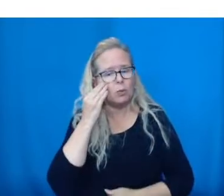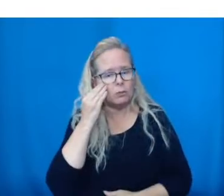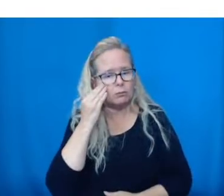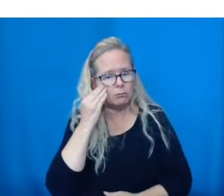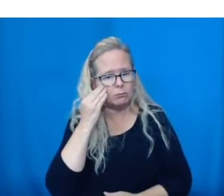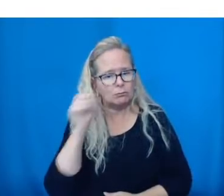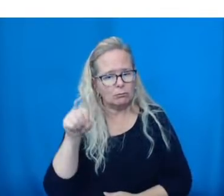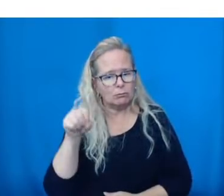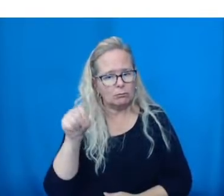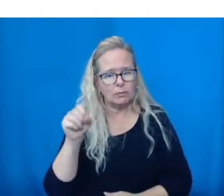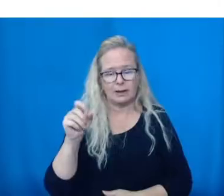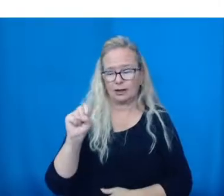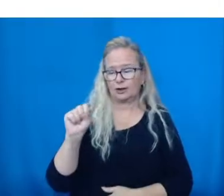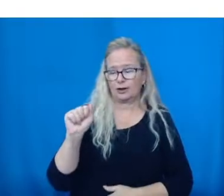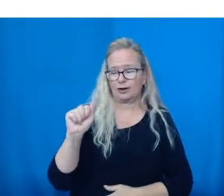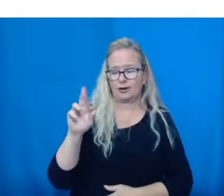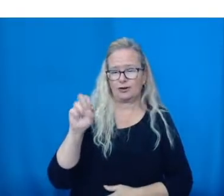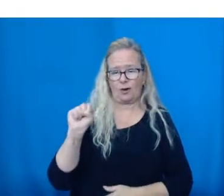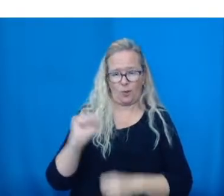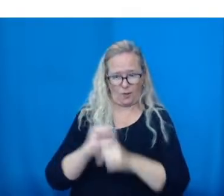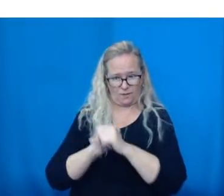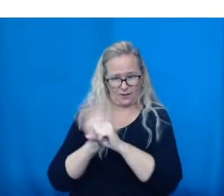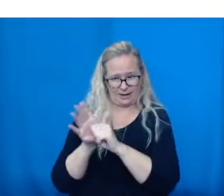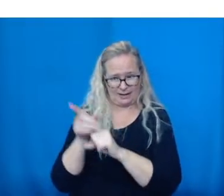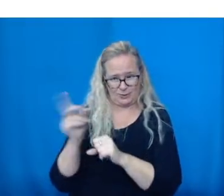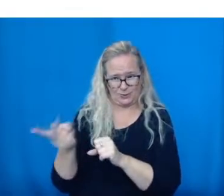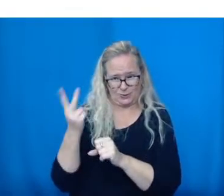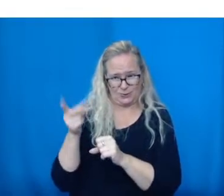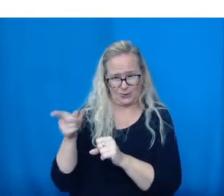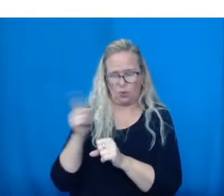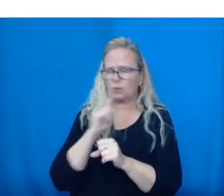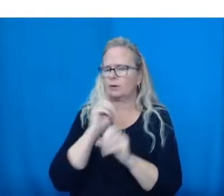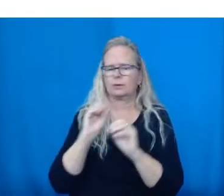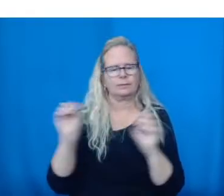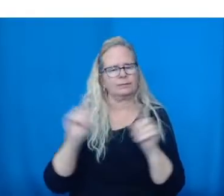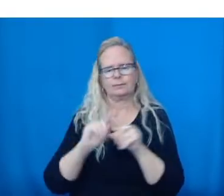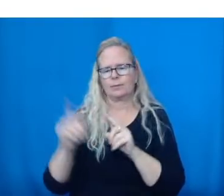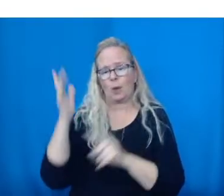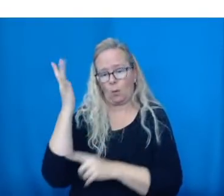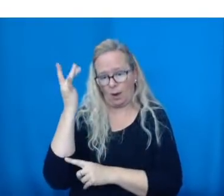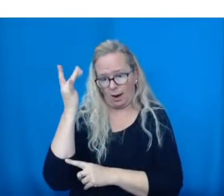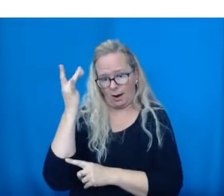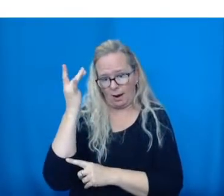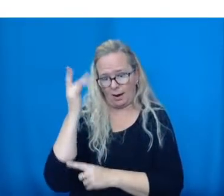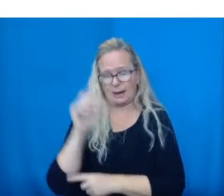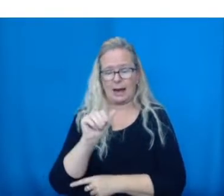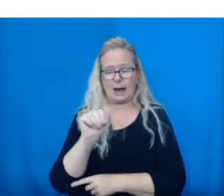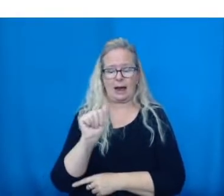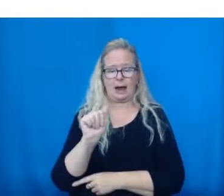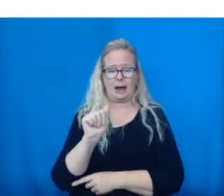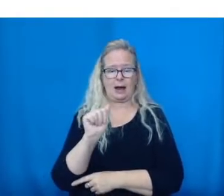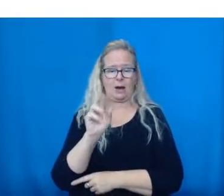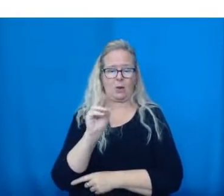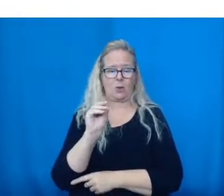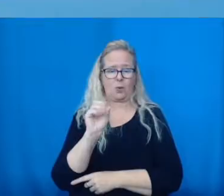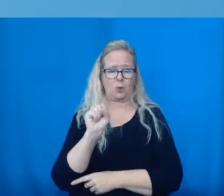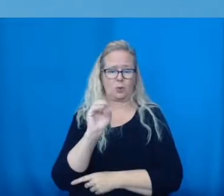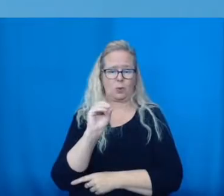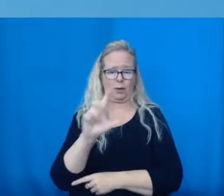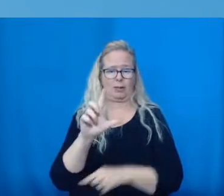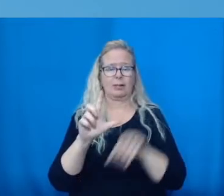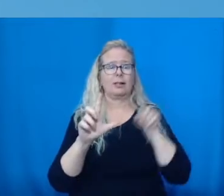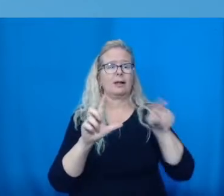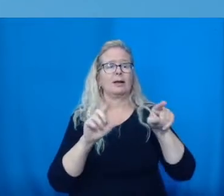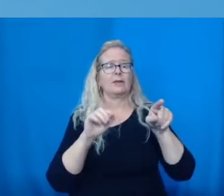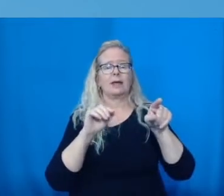So we also really push for respirators rather than masks. So respirators are personal